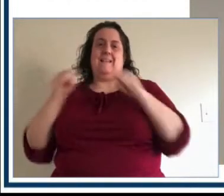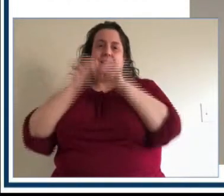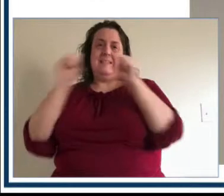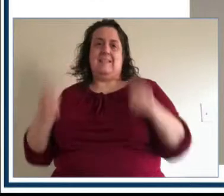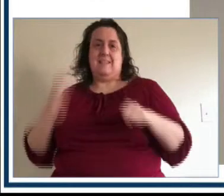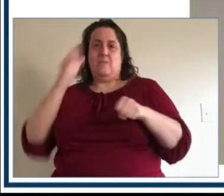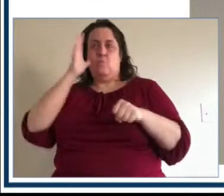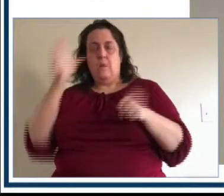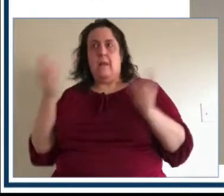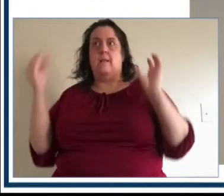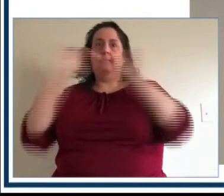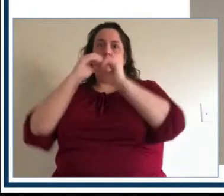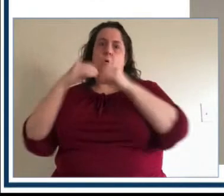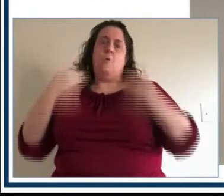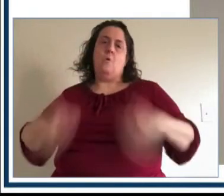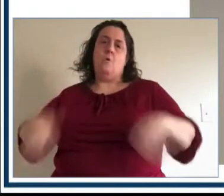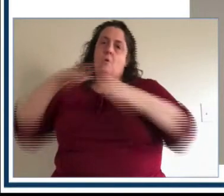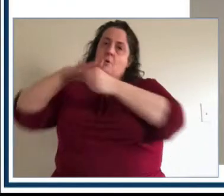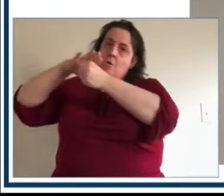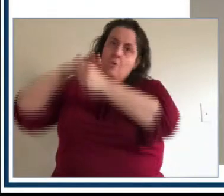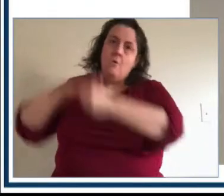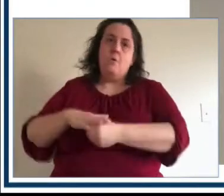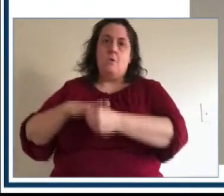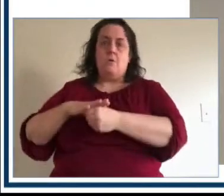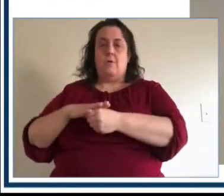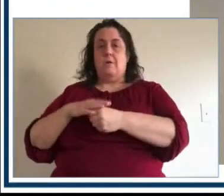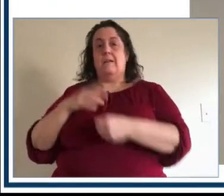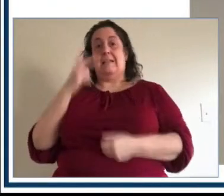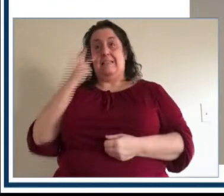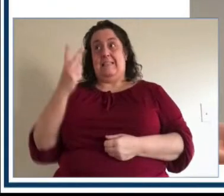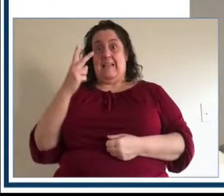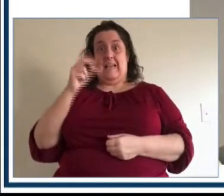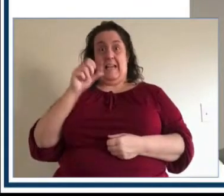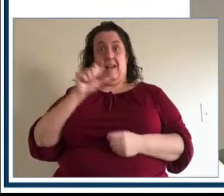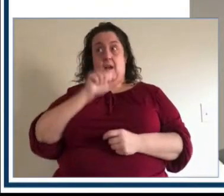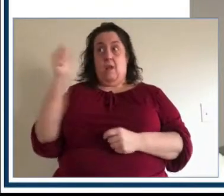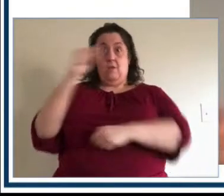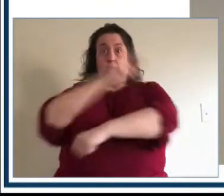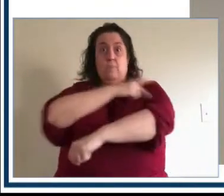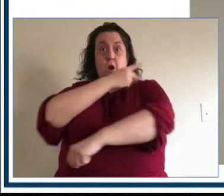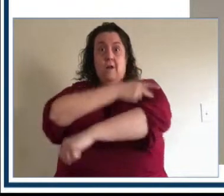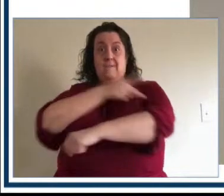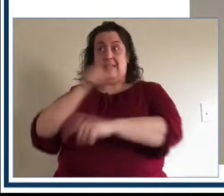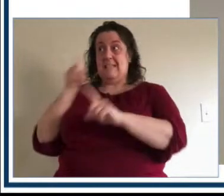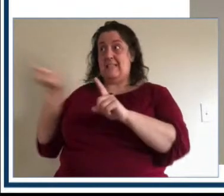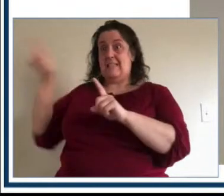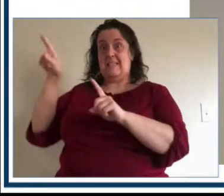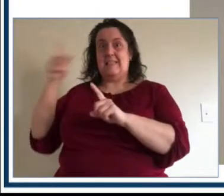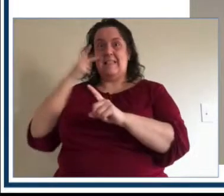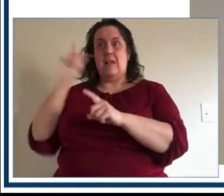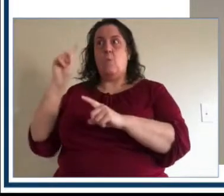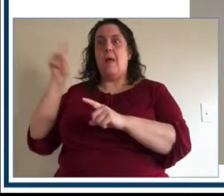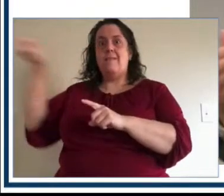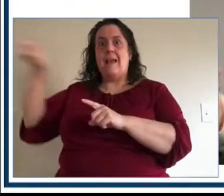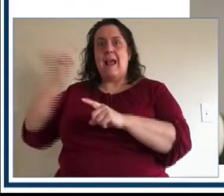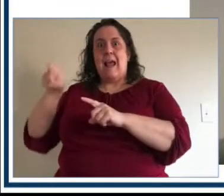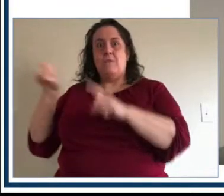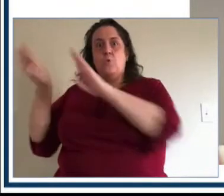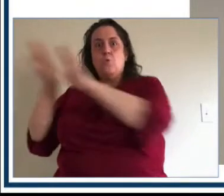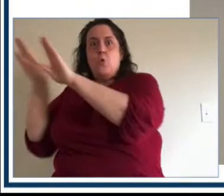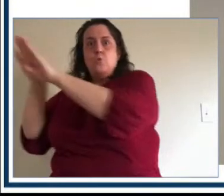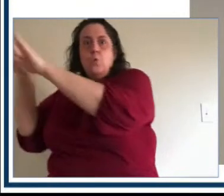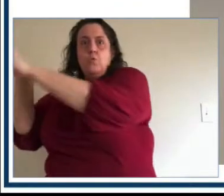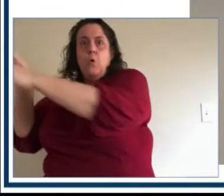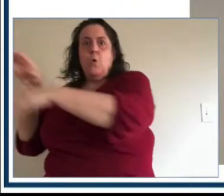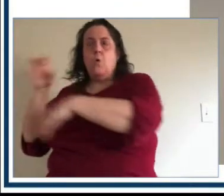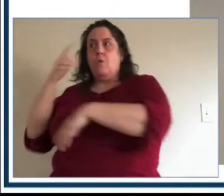more stress. And if you look to see what's happened in other provinces, the things you then have to close down to deal with COVID has their own set